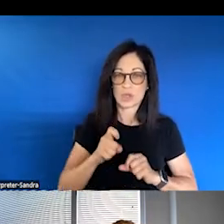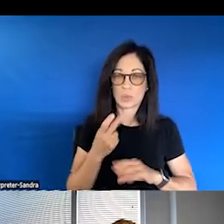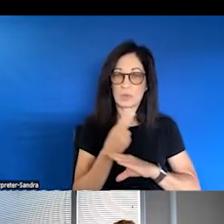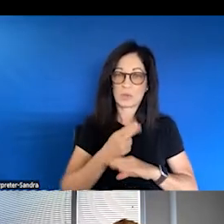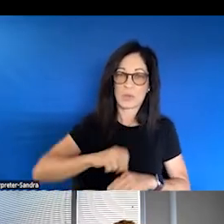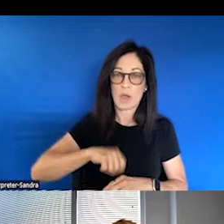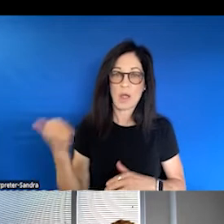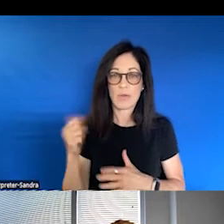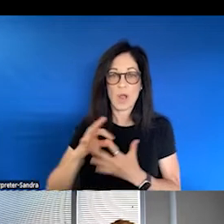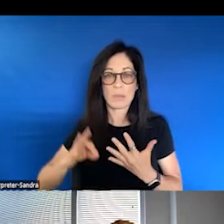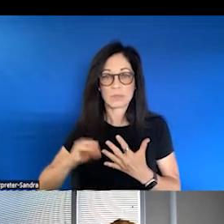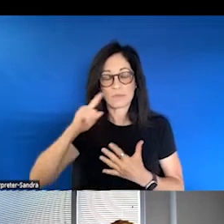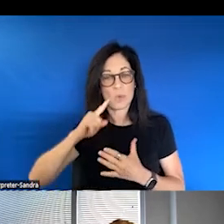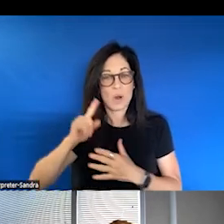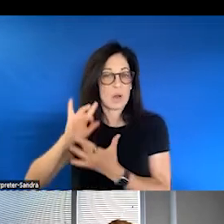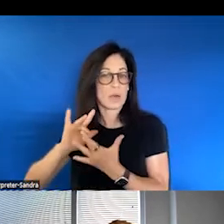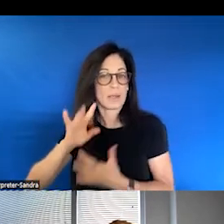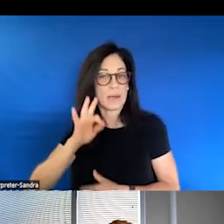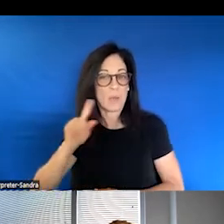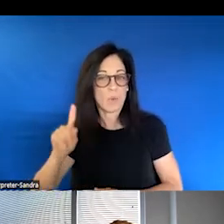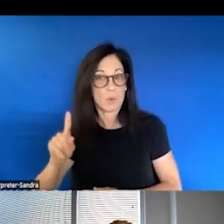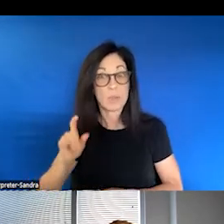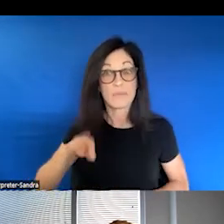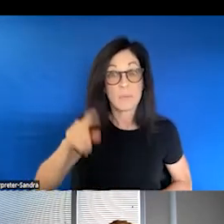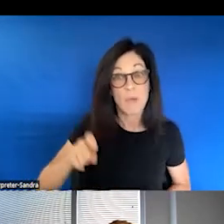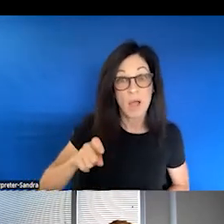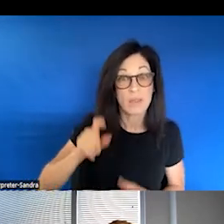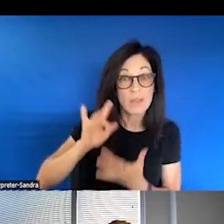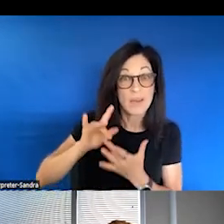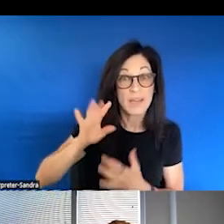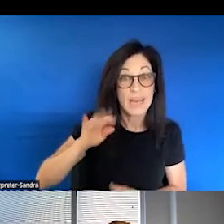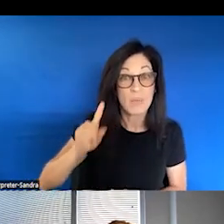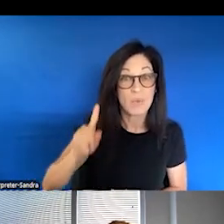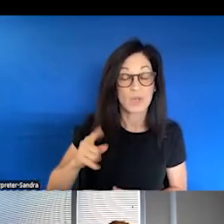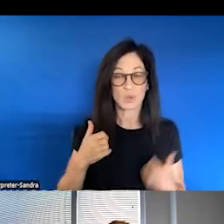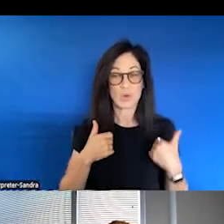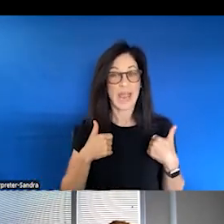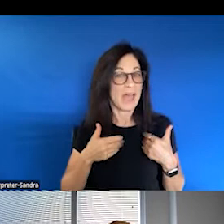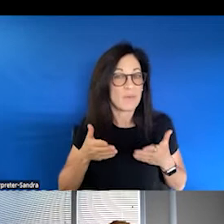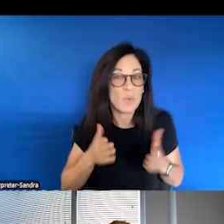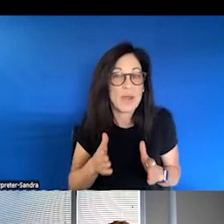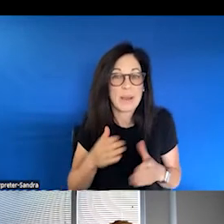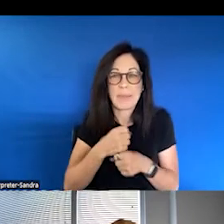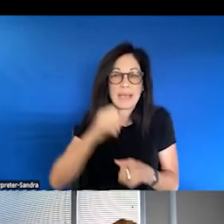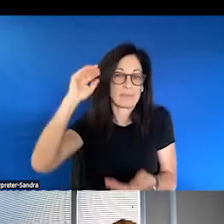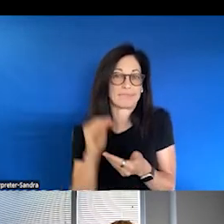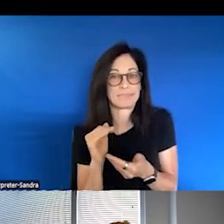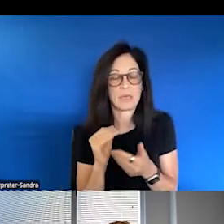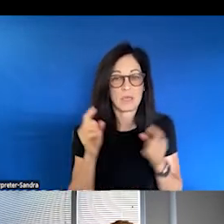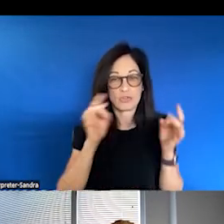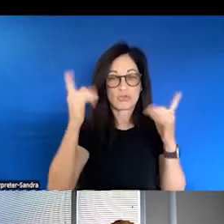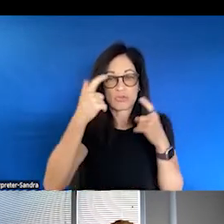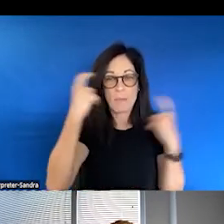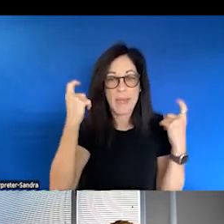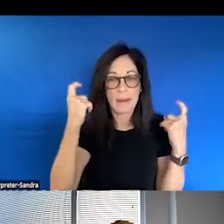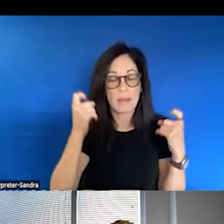to contacting 911? And if you have to contact 911, is there some way to make that less traumatic? And how do you even know what